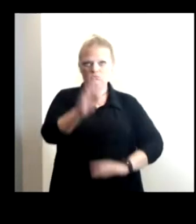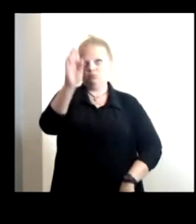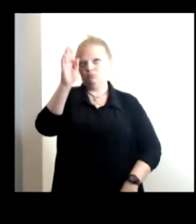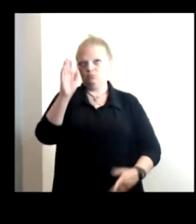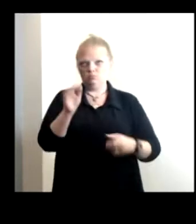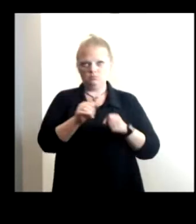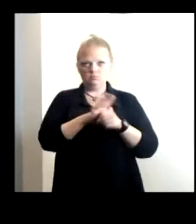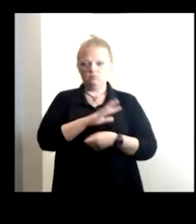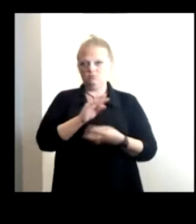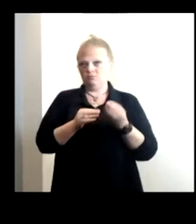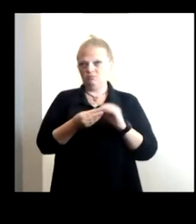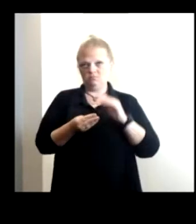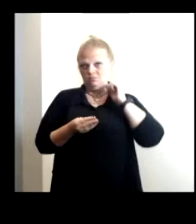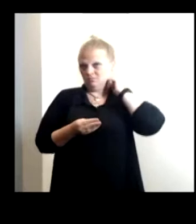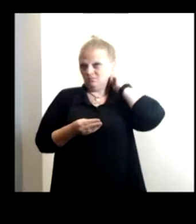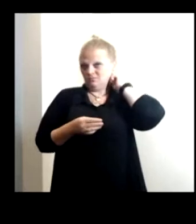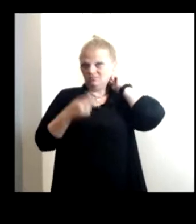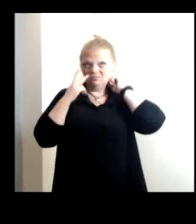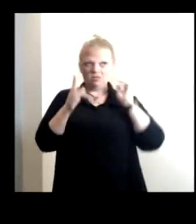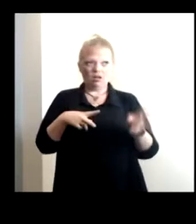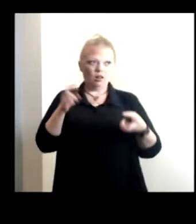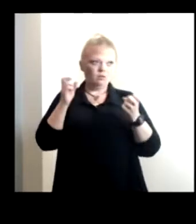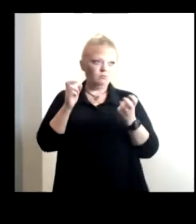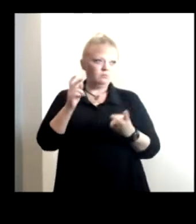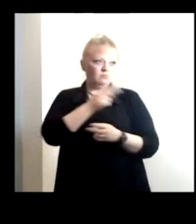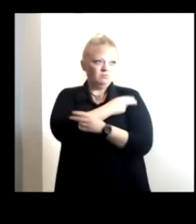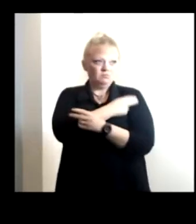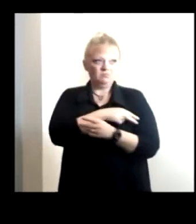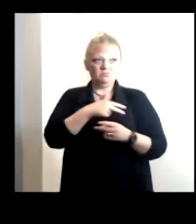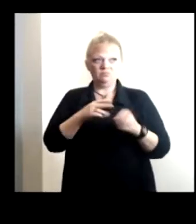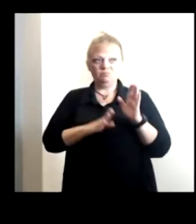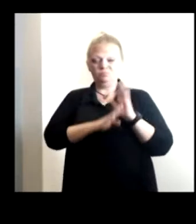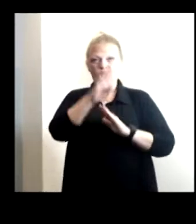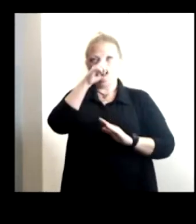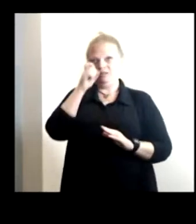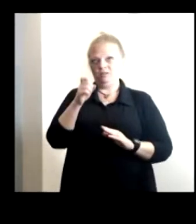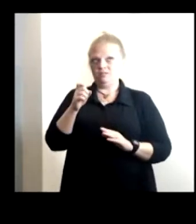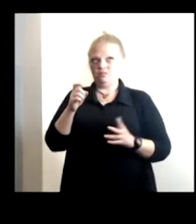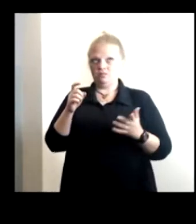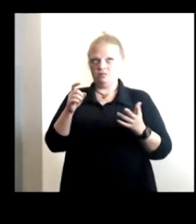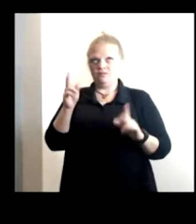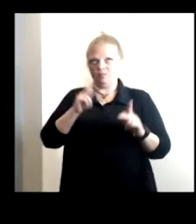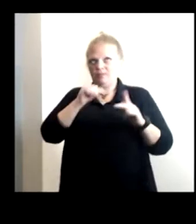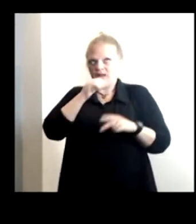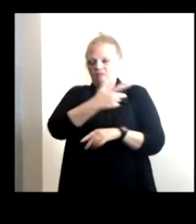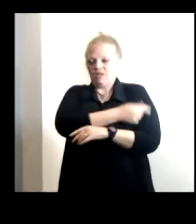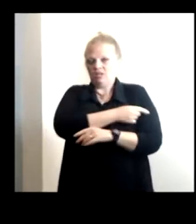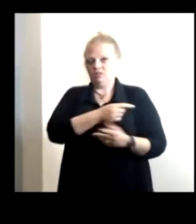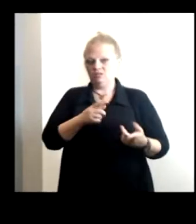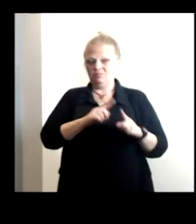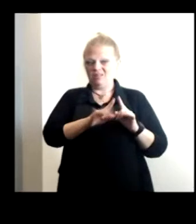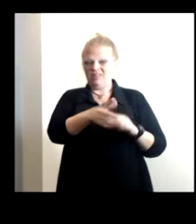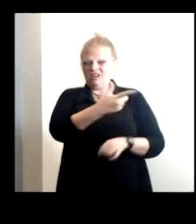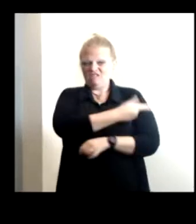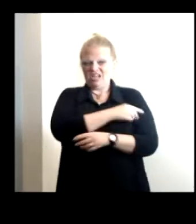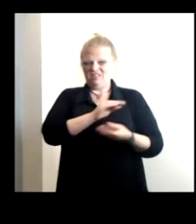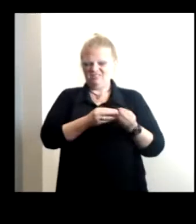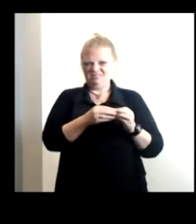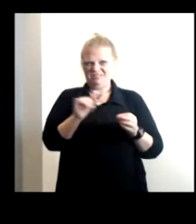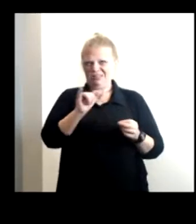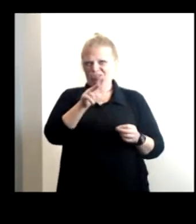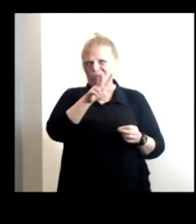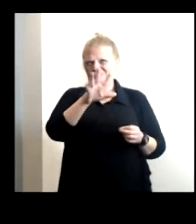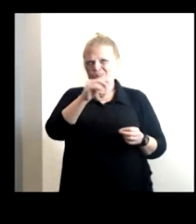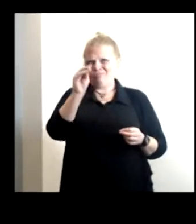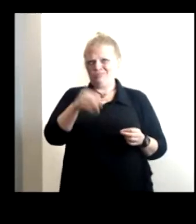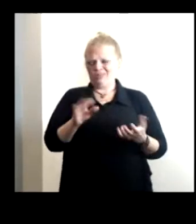COVID rates, they're seeing the hospitalization rate skyrocket because of the unvaccinated. Well, their vaccination rates, I think, are like